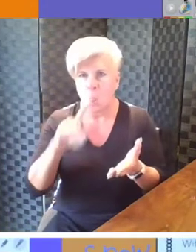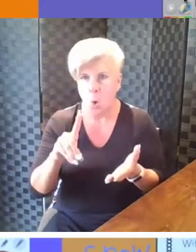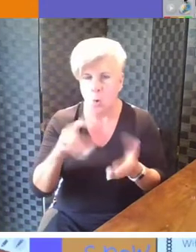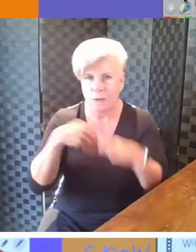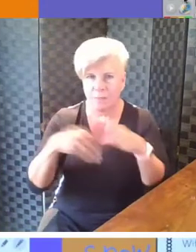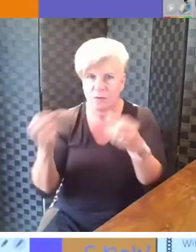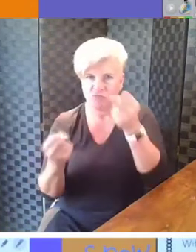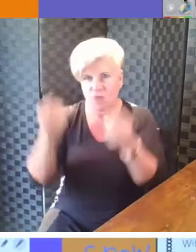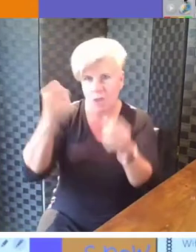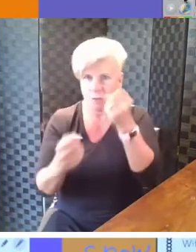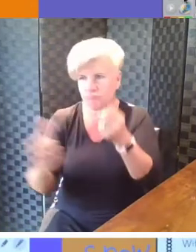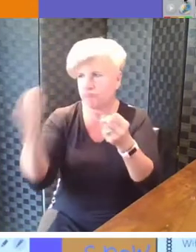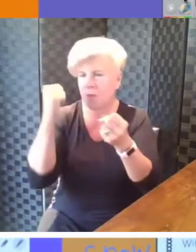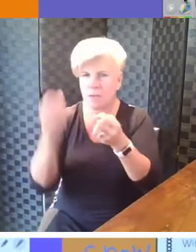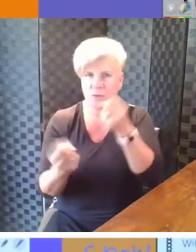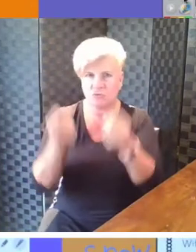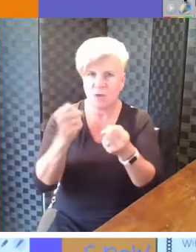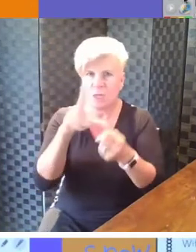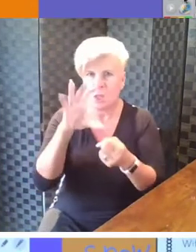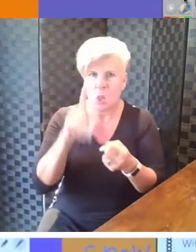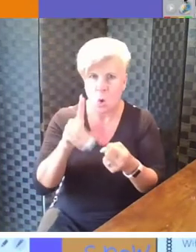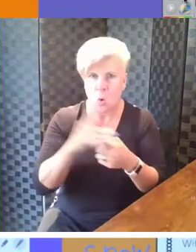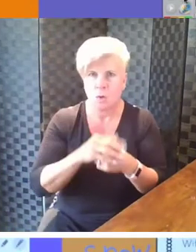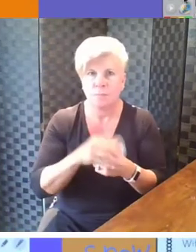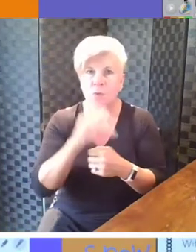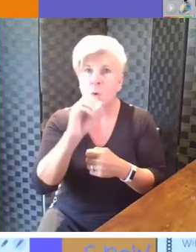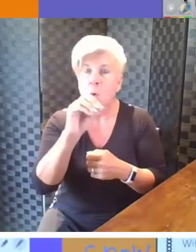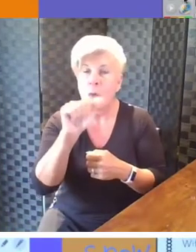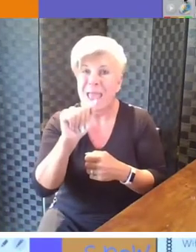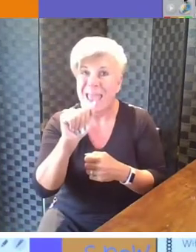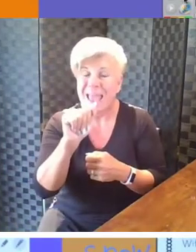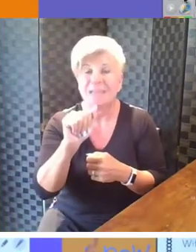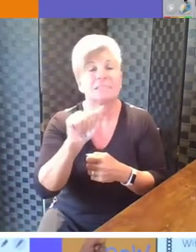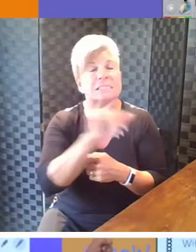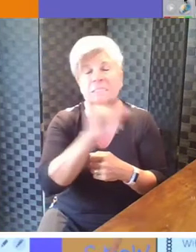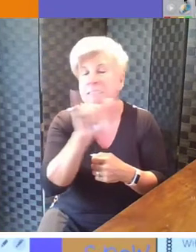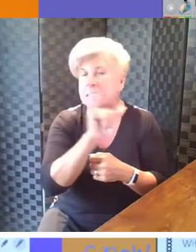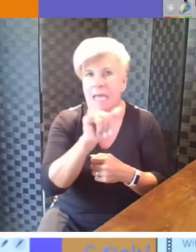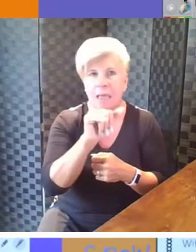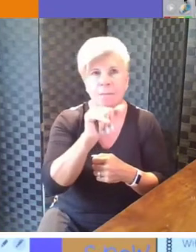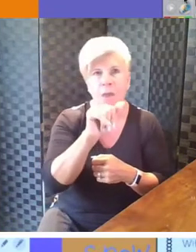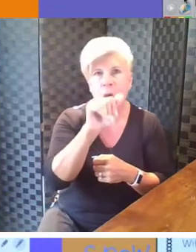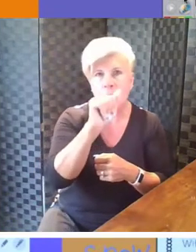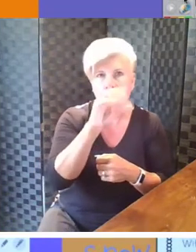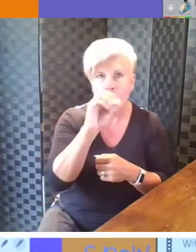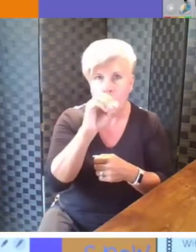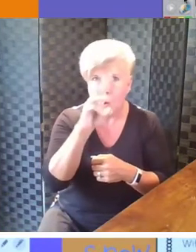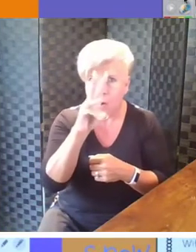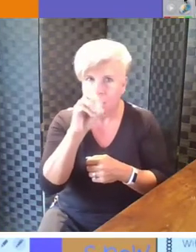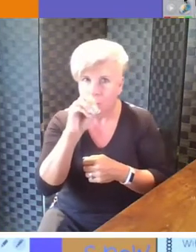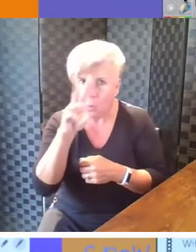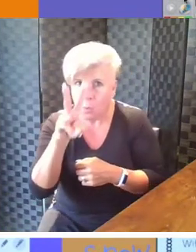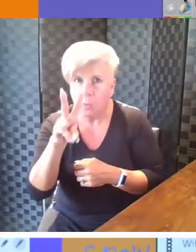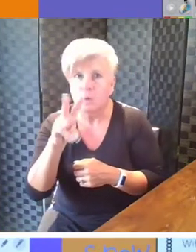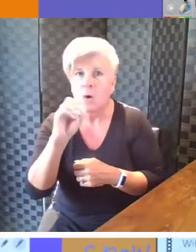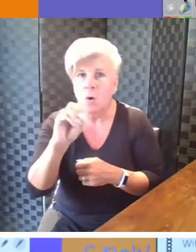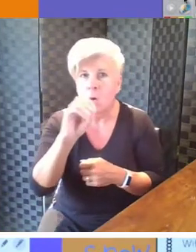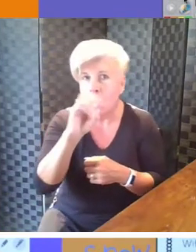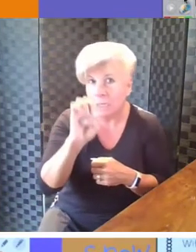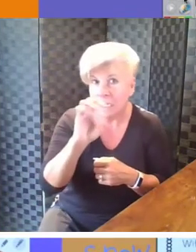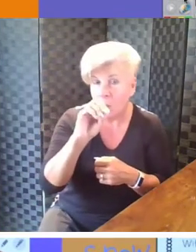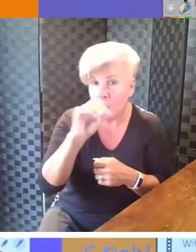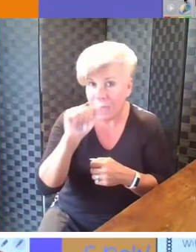my truck. O-A makes the same sound as go, snow, no, and tow. But they don't rhyme